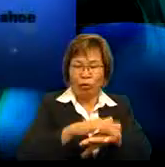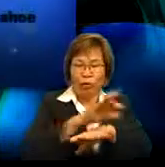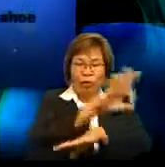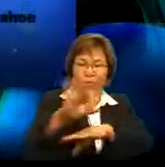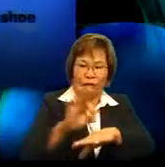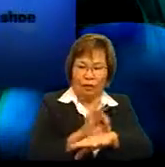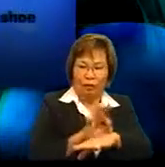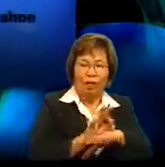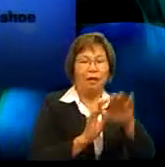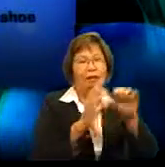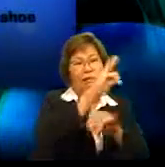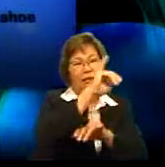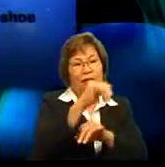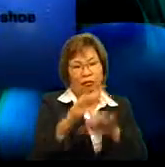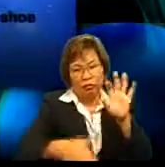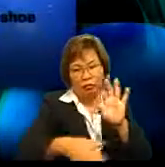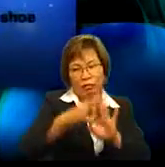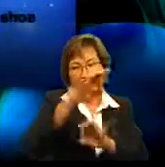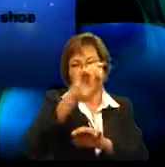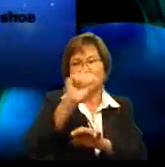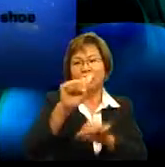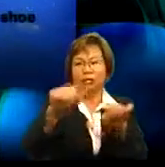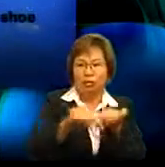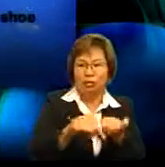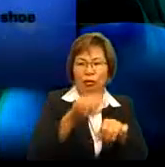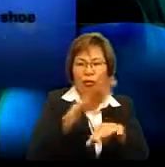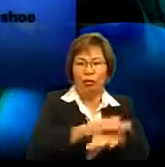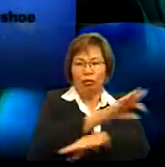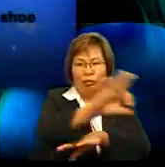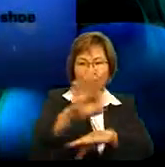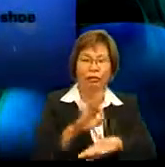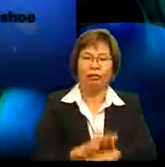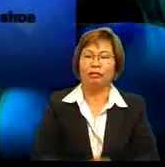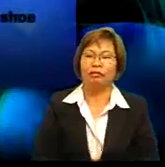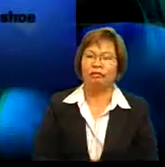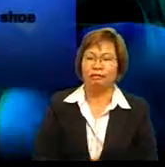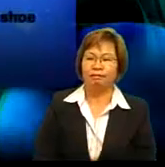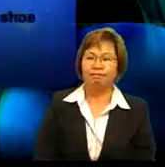field. B. Rajiv found a shoe on the field.